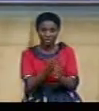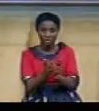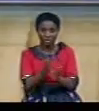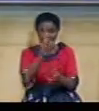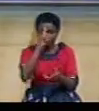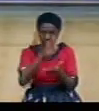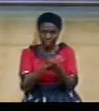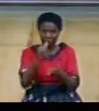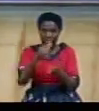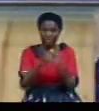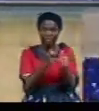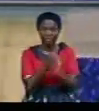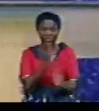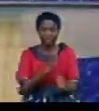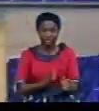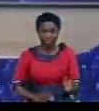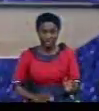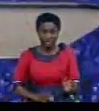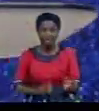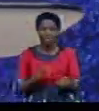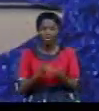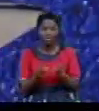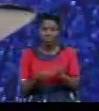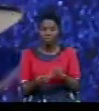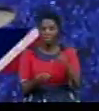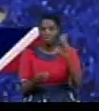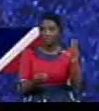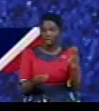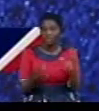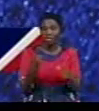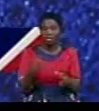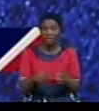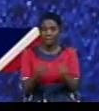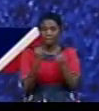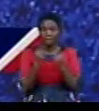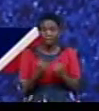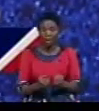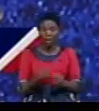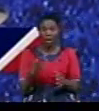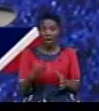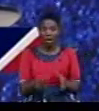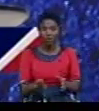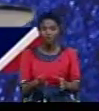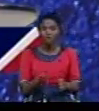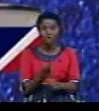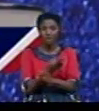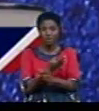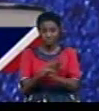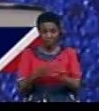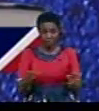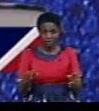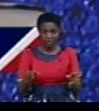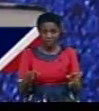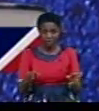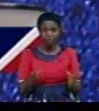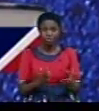here in number three the power of Freedom through Jesus from